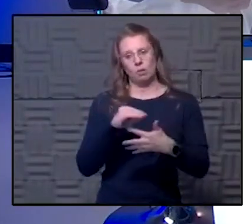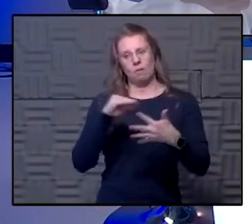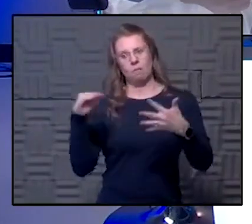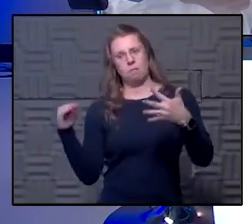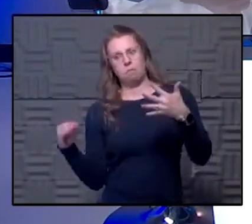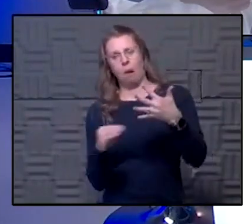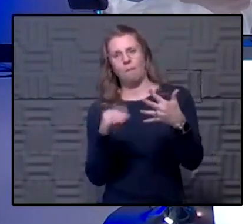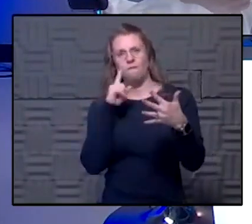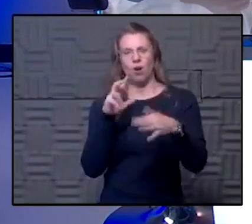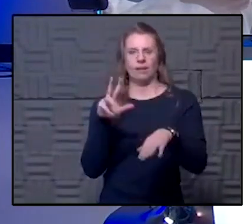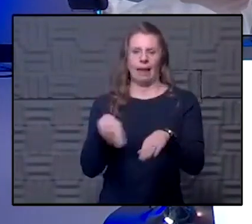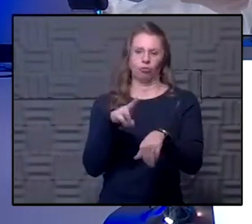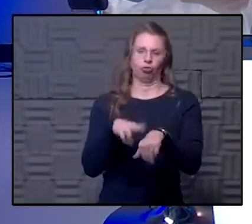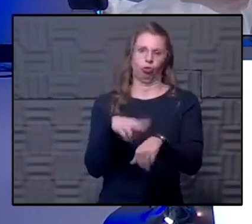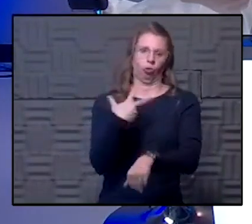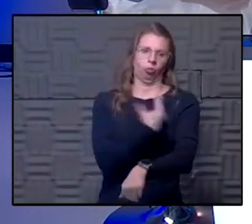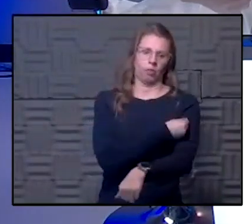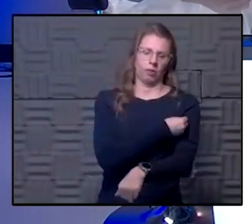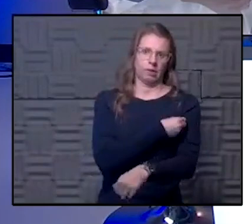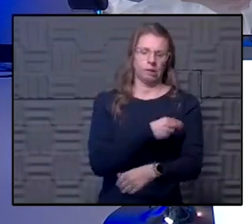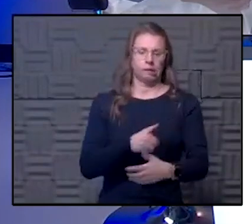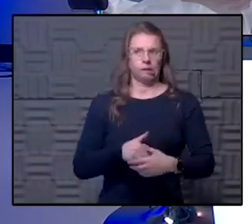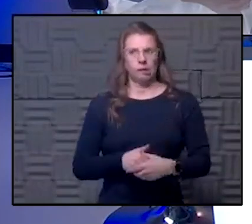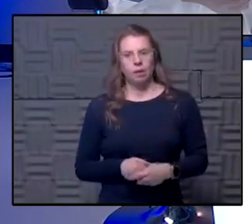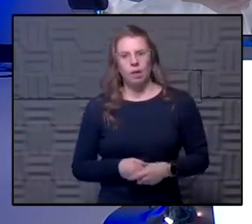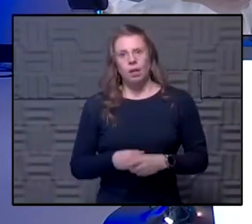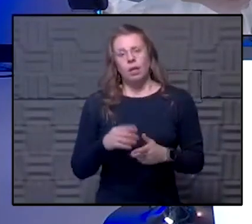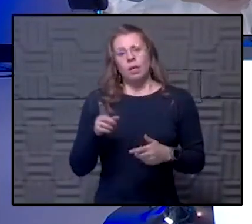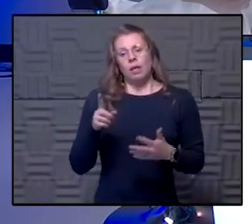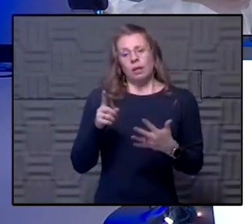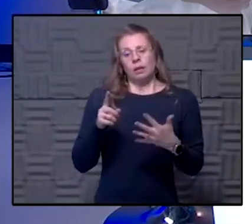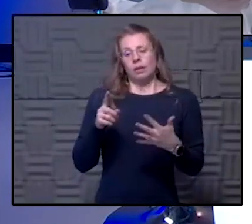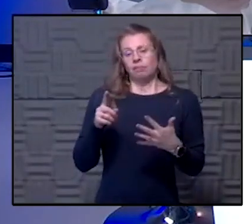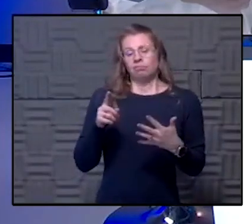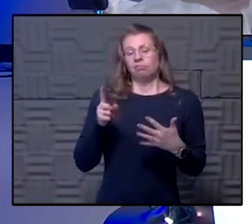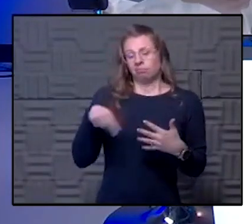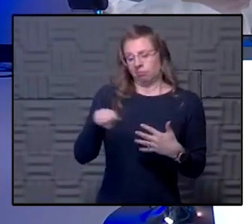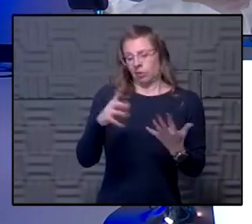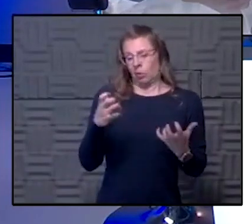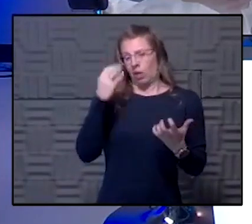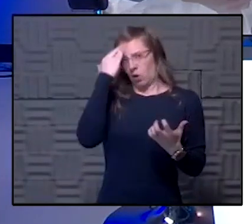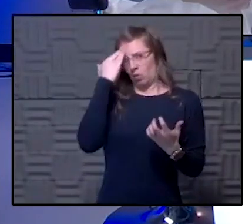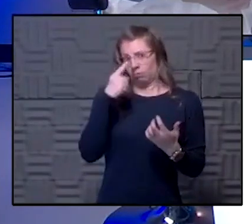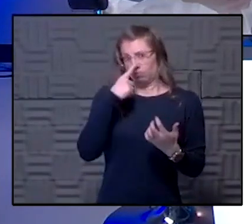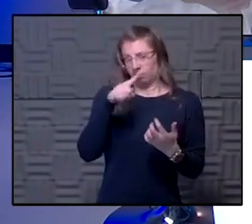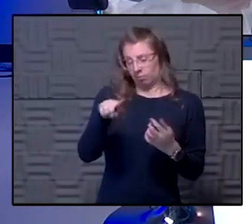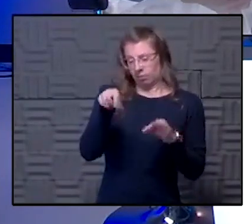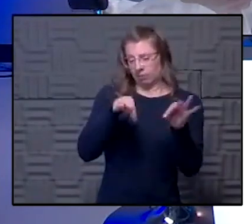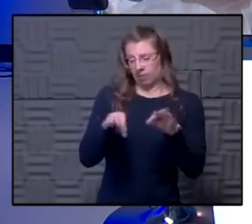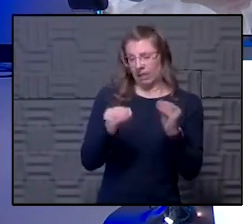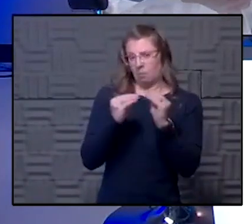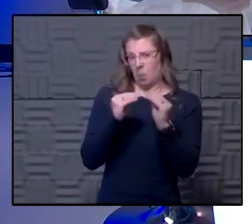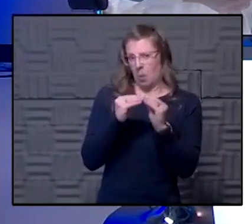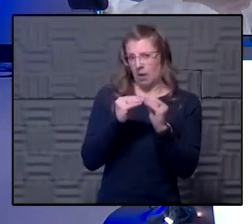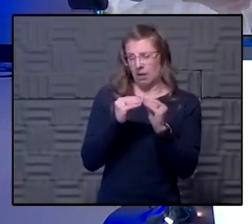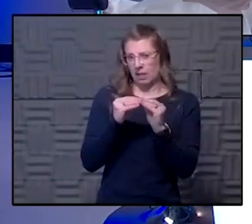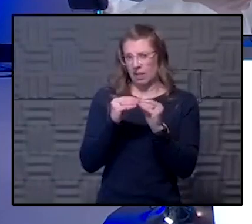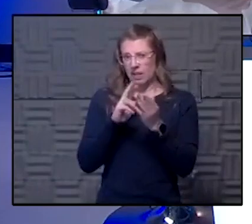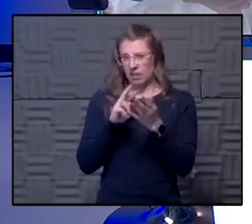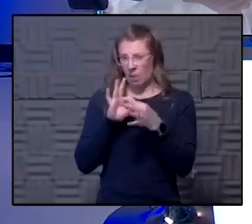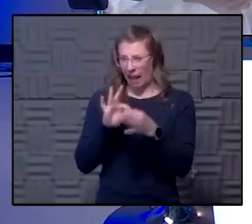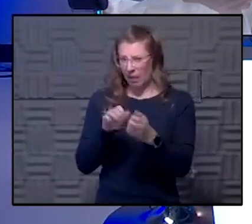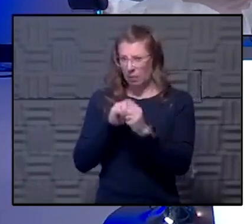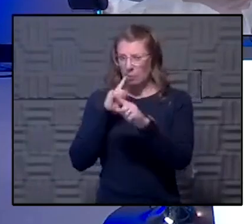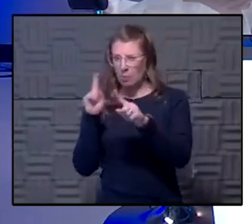list nationally or towards the bottom. And they want to know if you could explain a little bit more. Is it all just reporting the